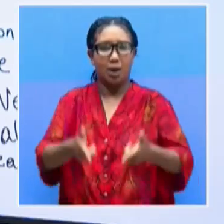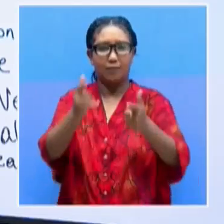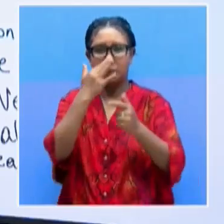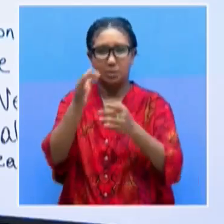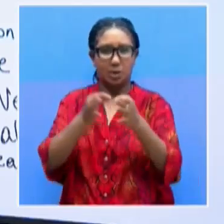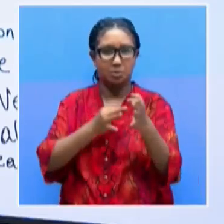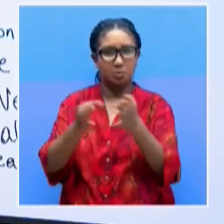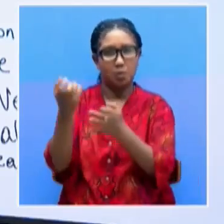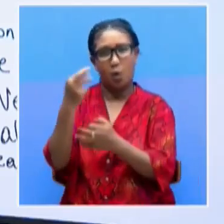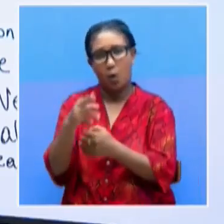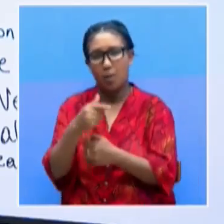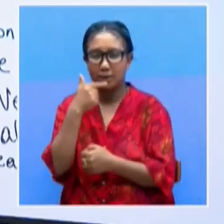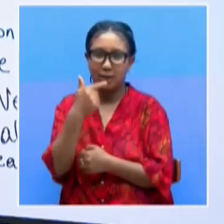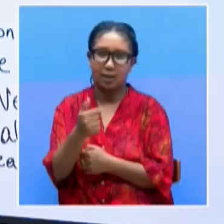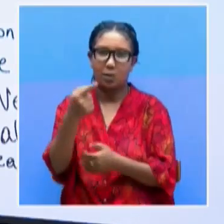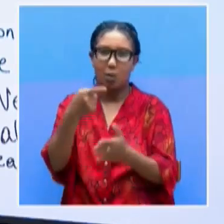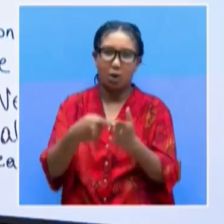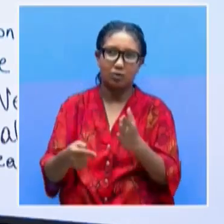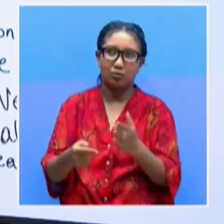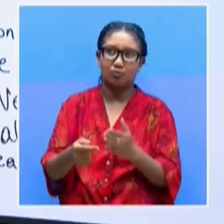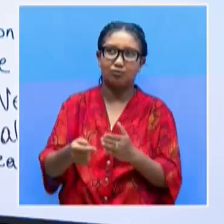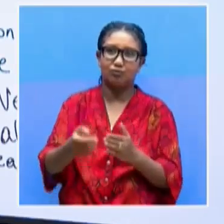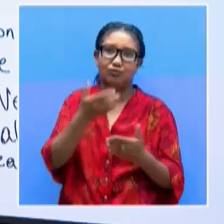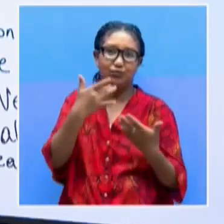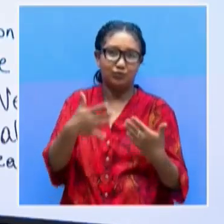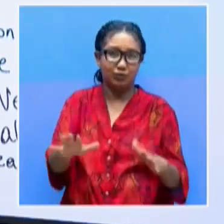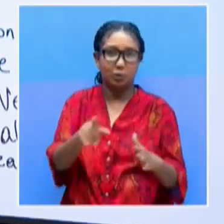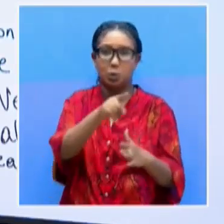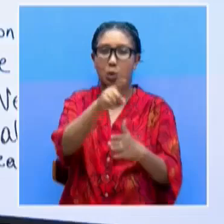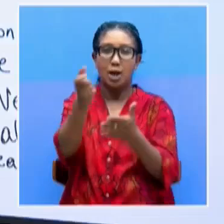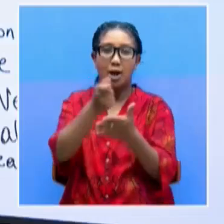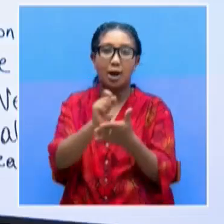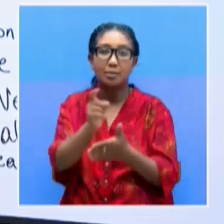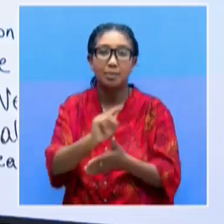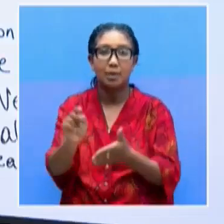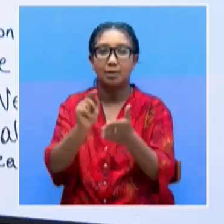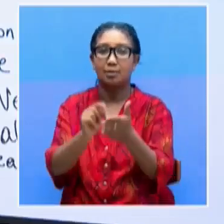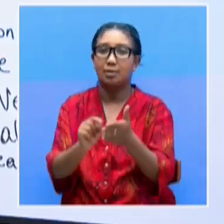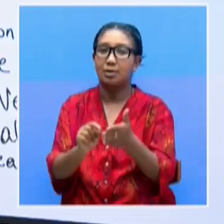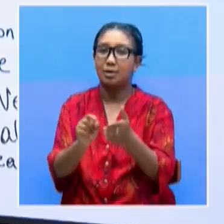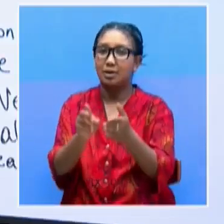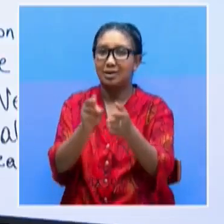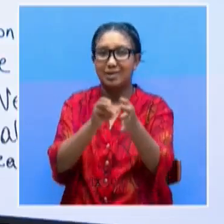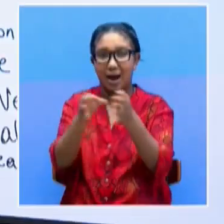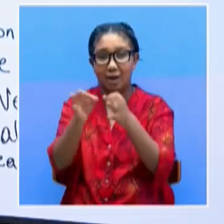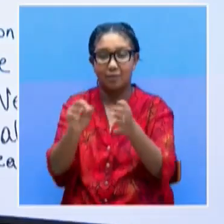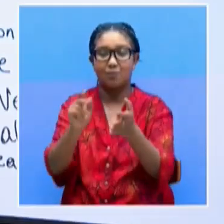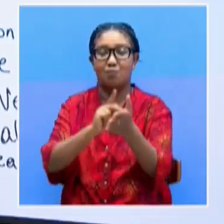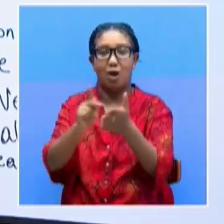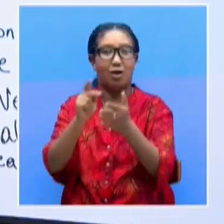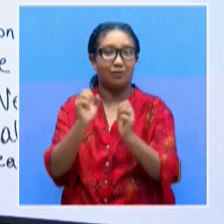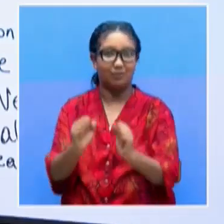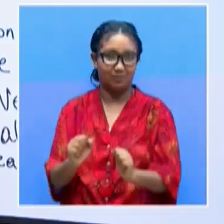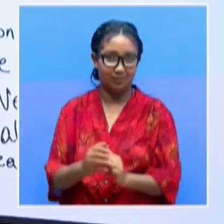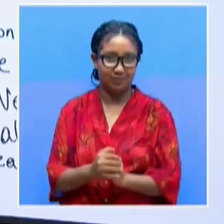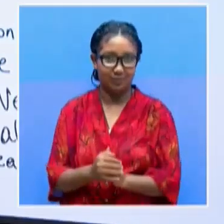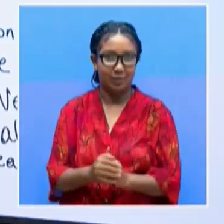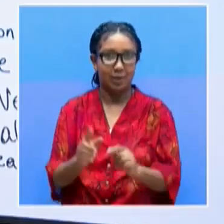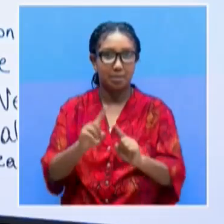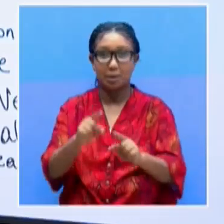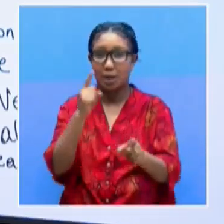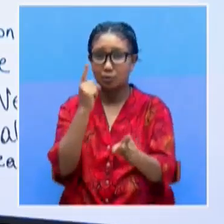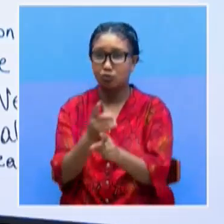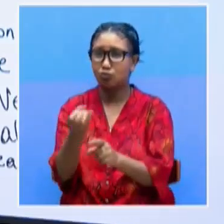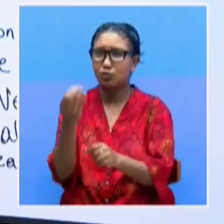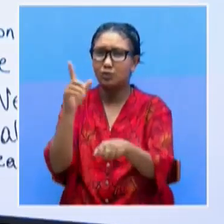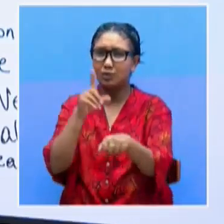experience or by telling what you have been through, you can write what? A narrative paragraph. But I'm sure most